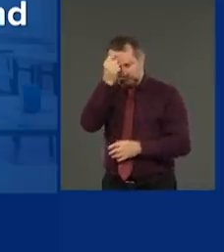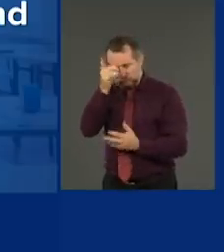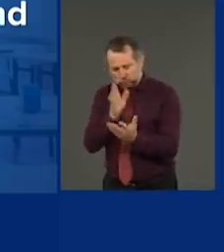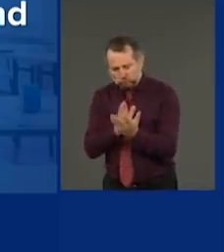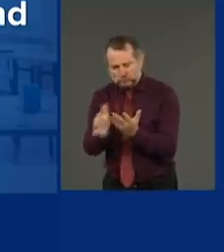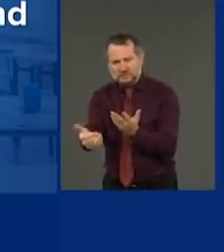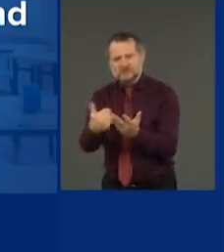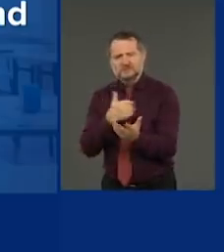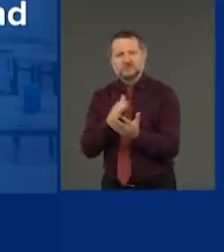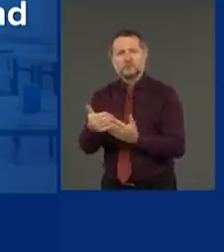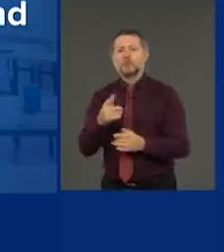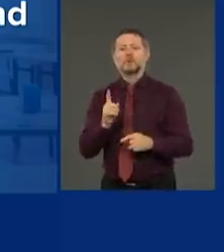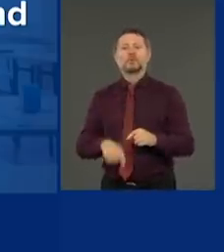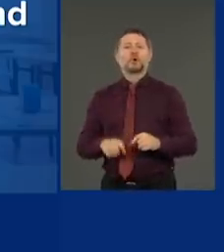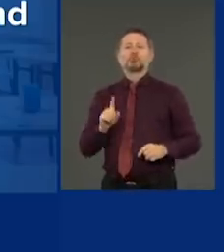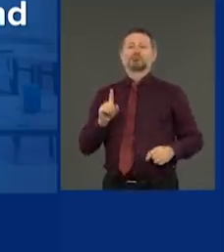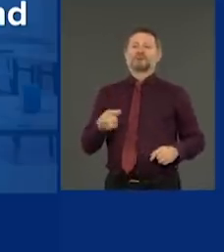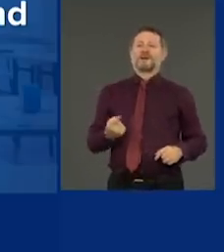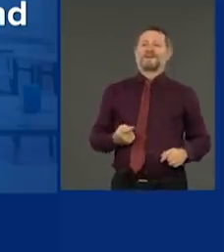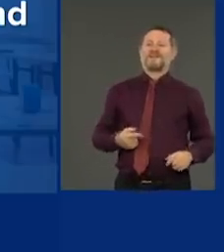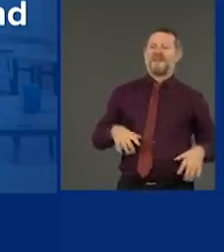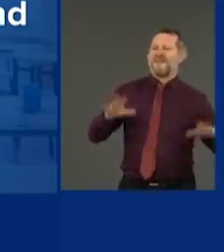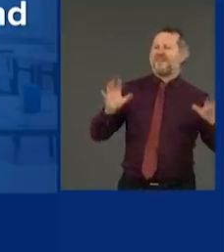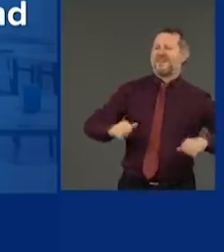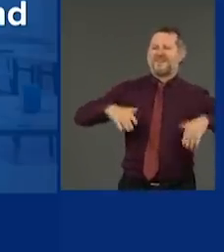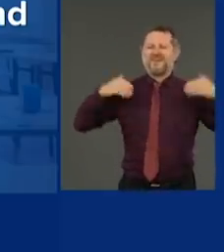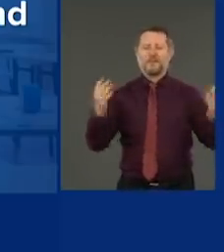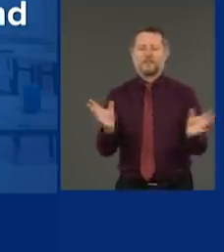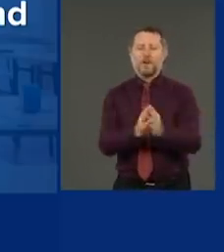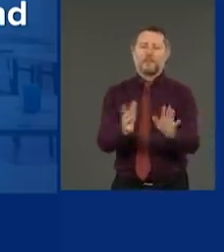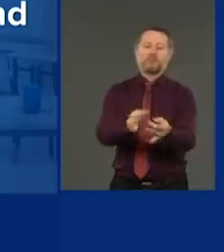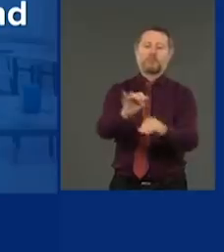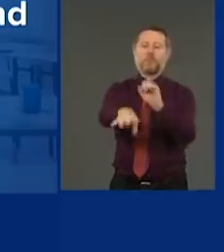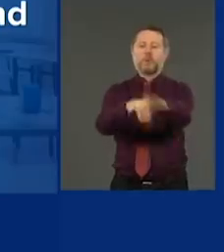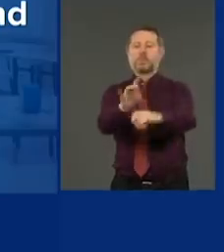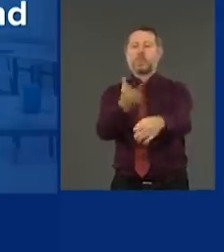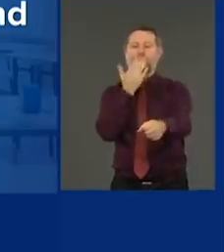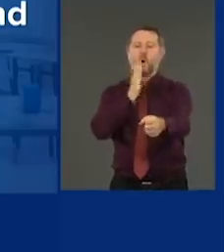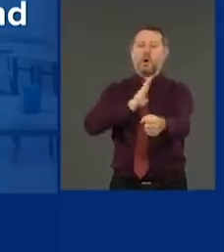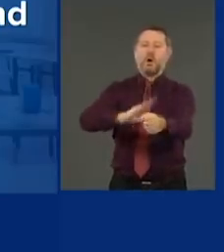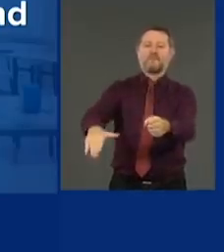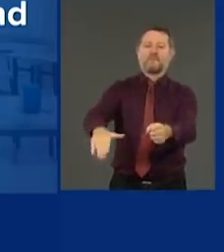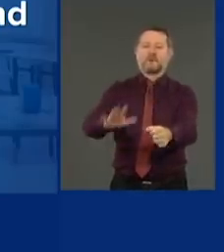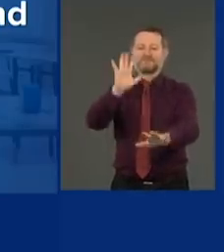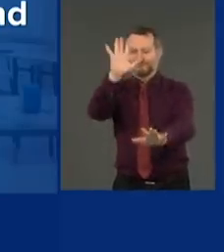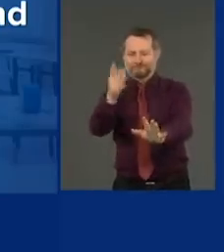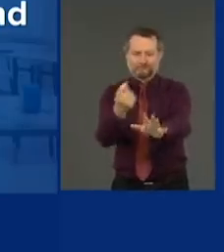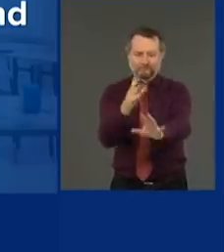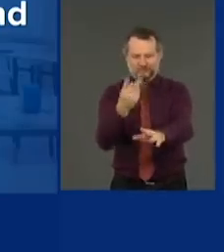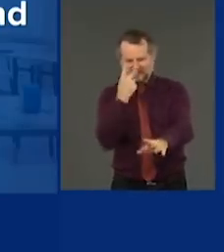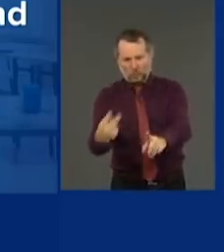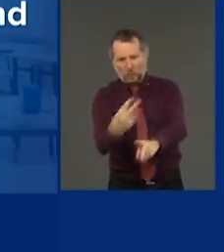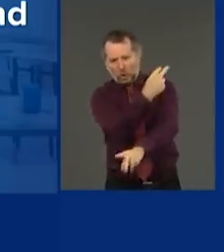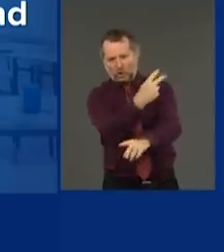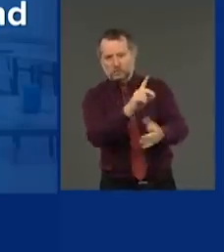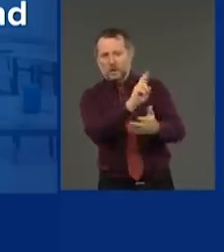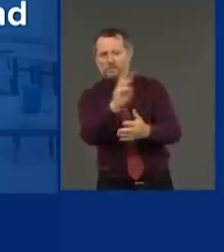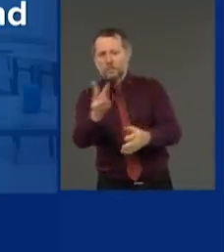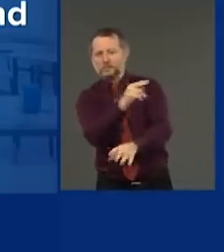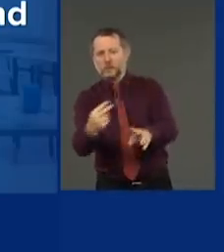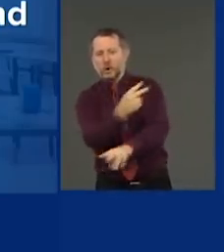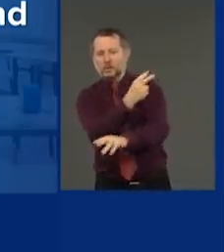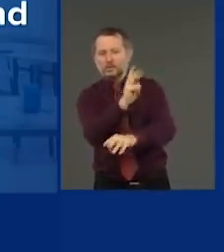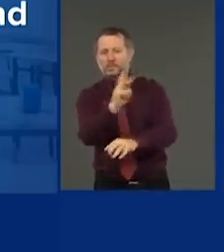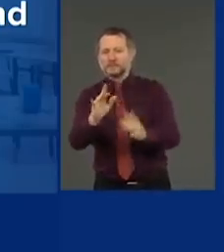short, submit your question by a website, nobody gets through, because if they're not comfortable, it's not a pro